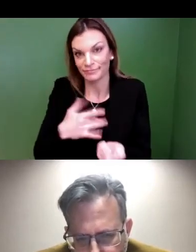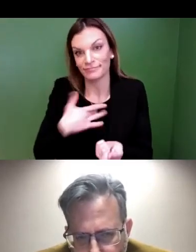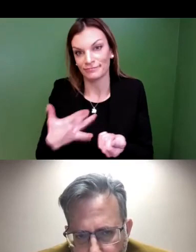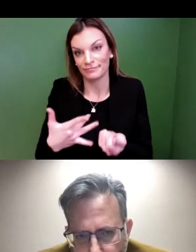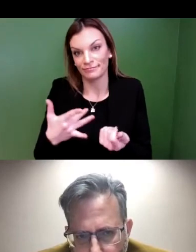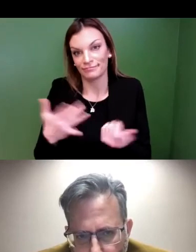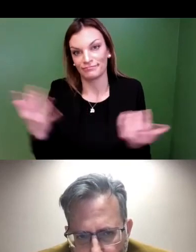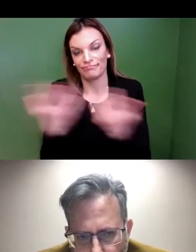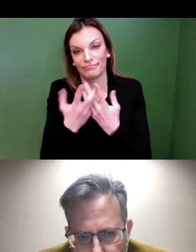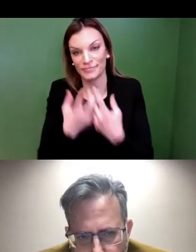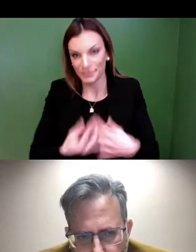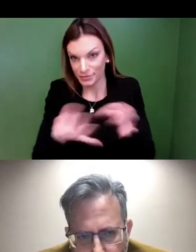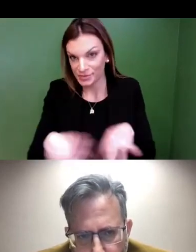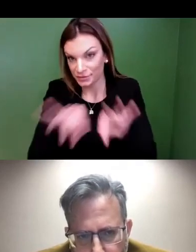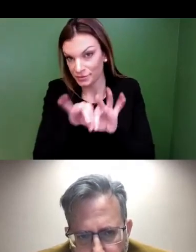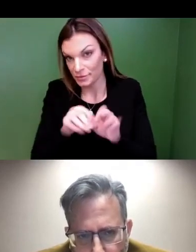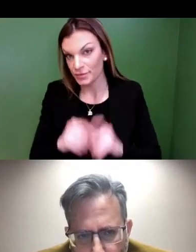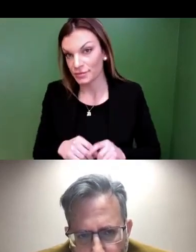things.